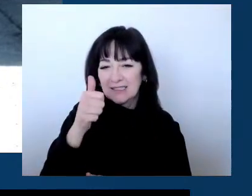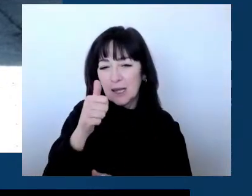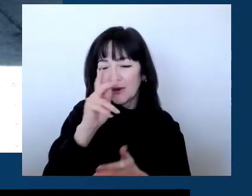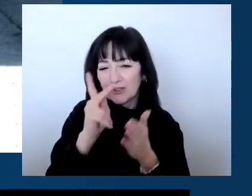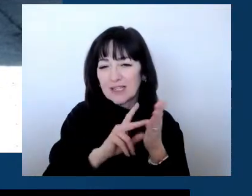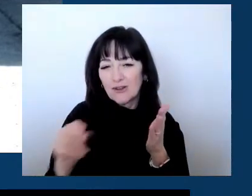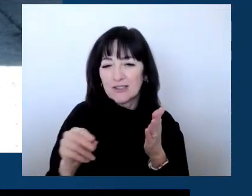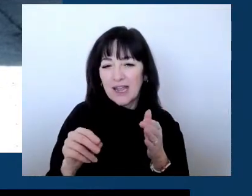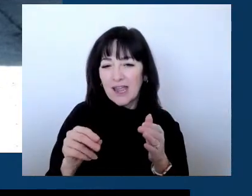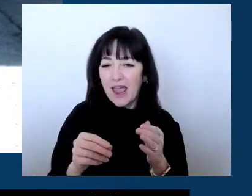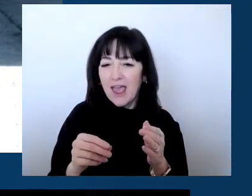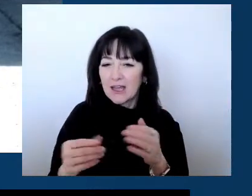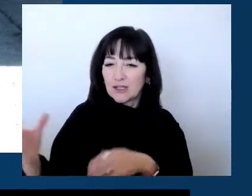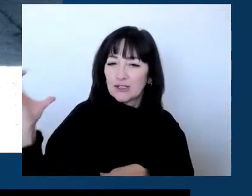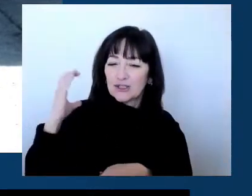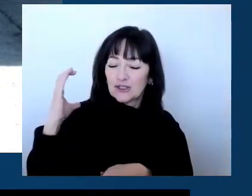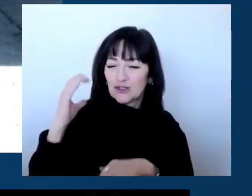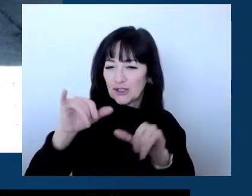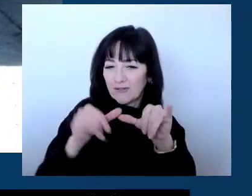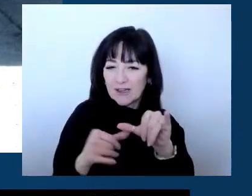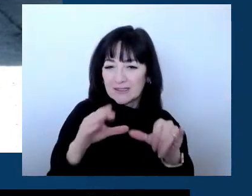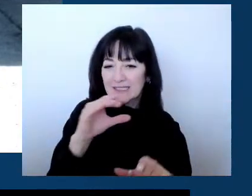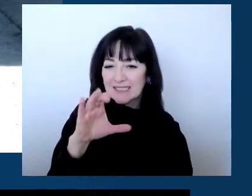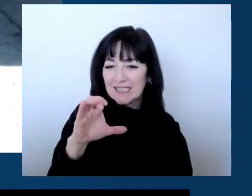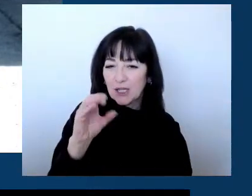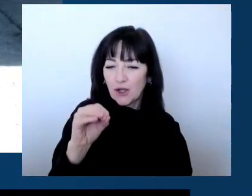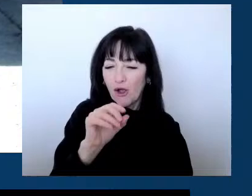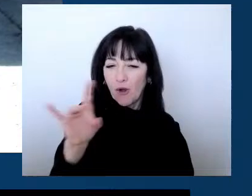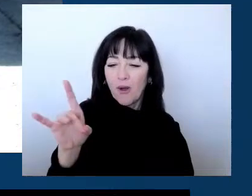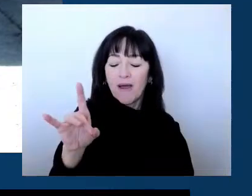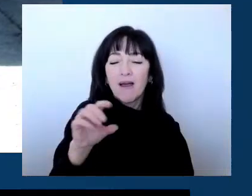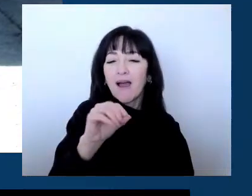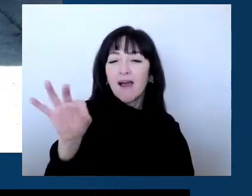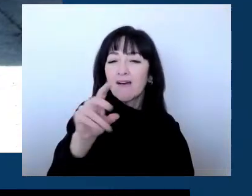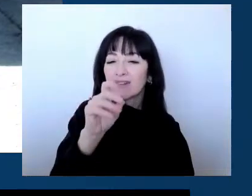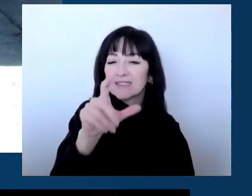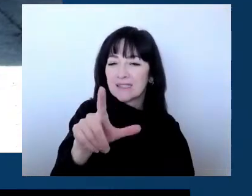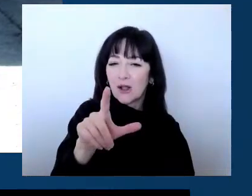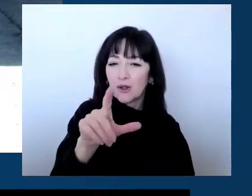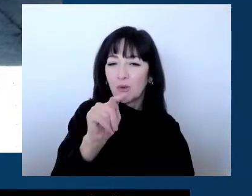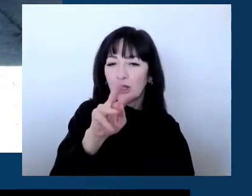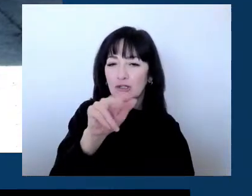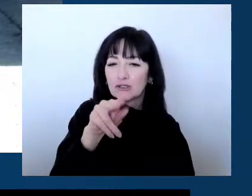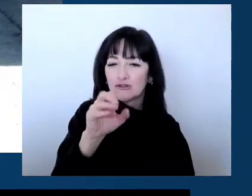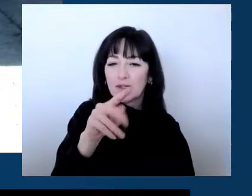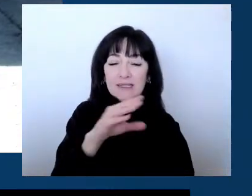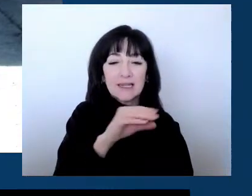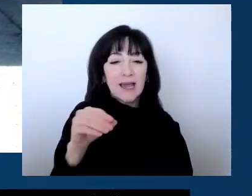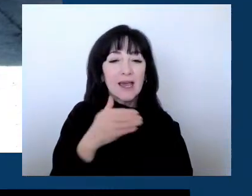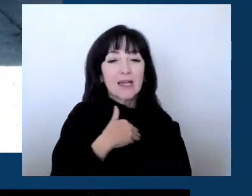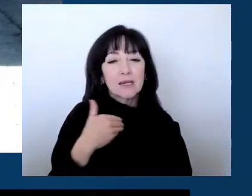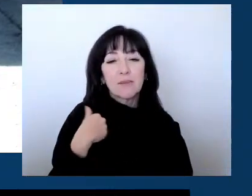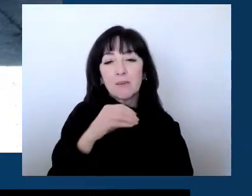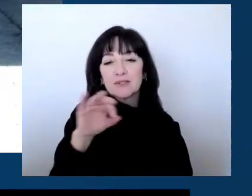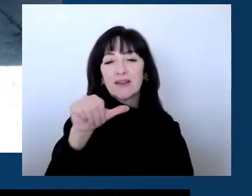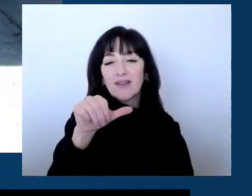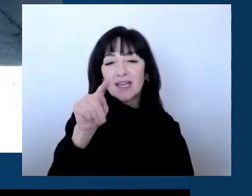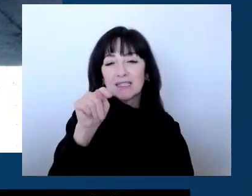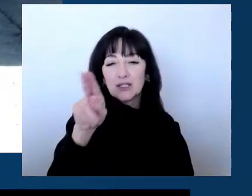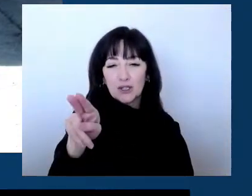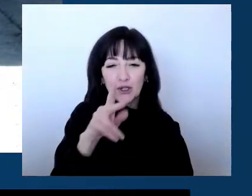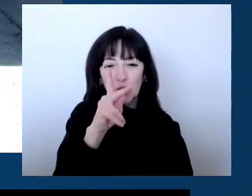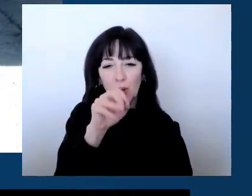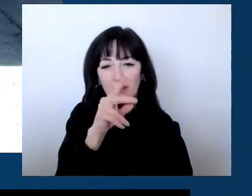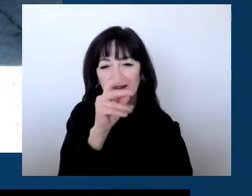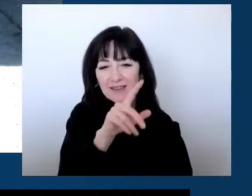John Sisson, our CEO of Delaware Transit, and then we have members of the ATU that are here. Kendall Barber, who is the